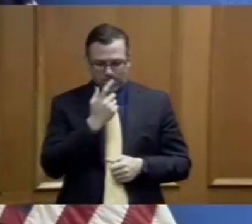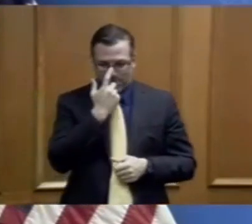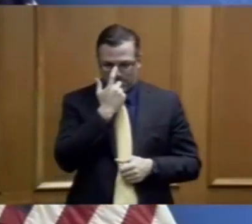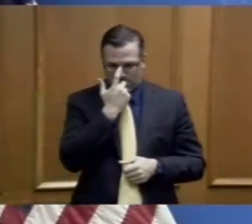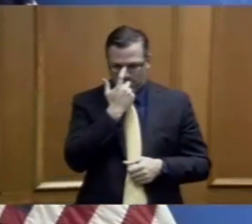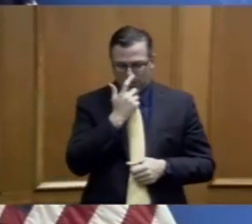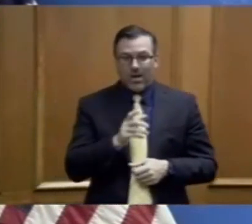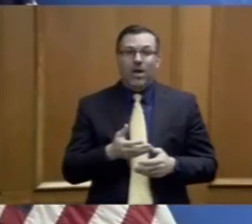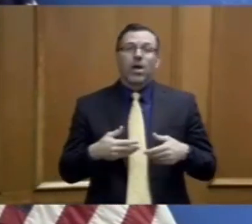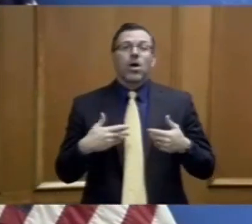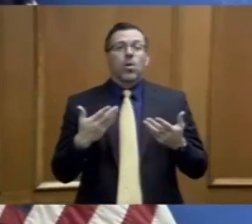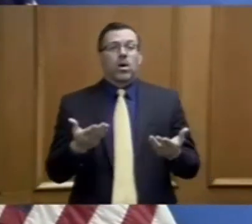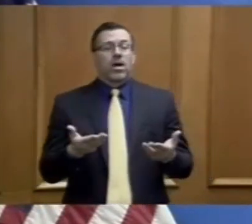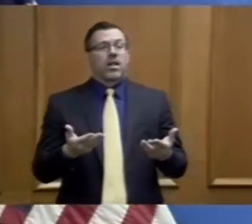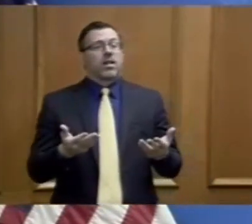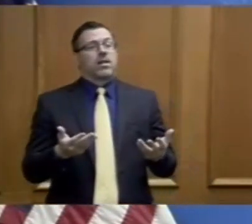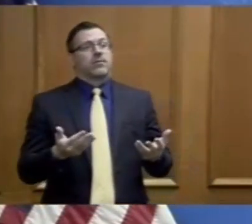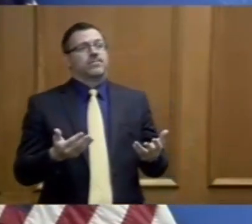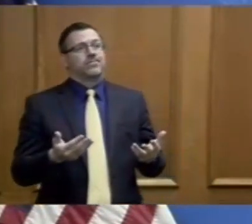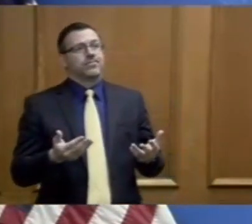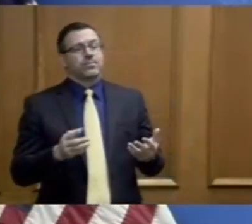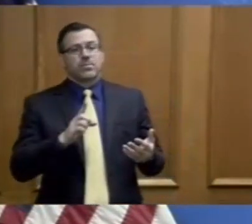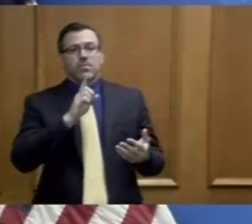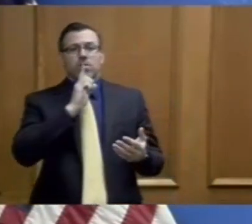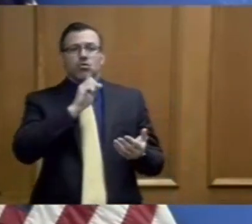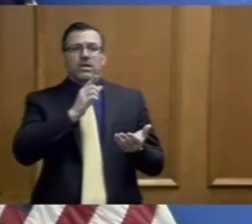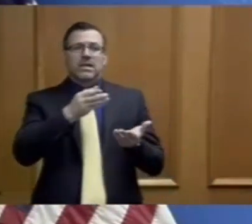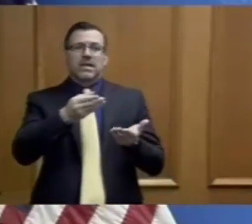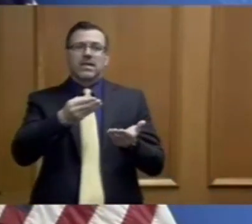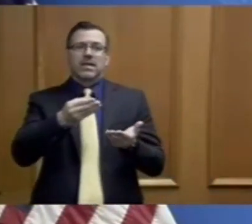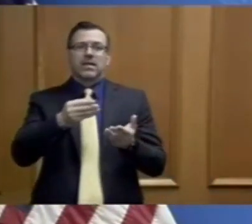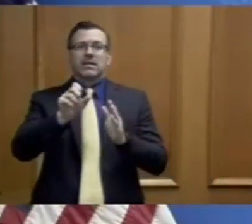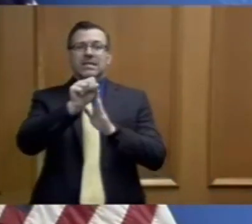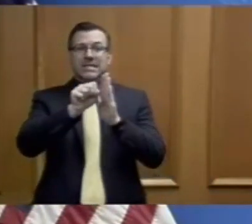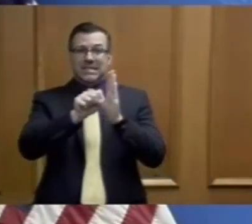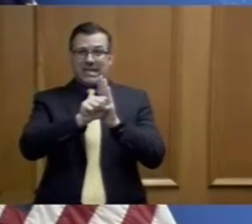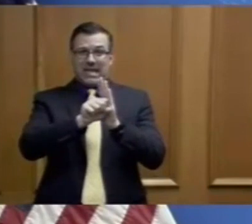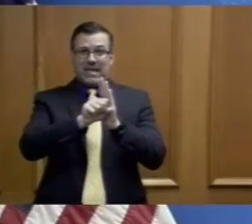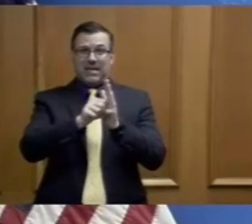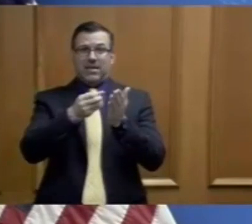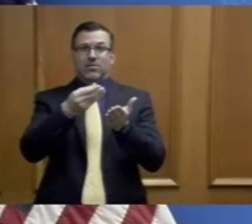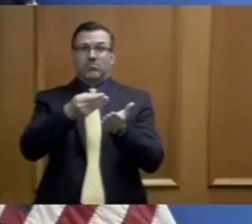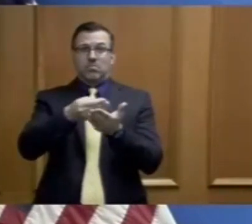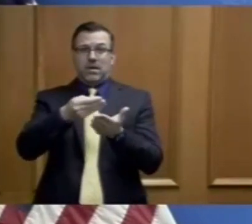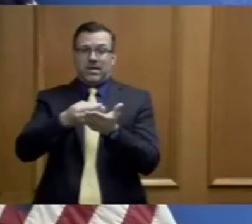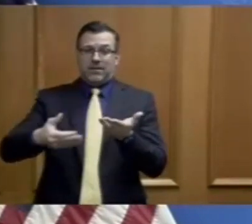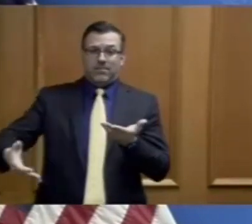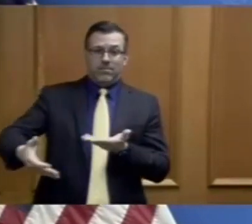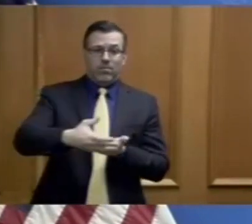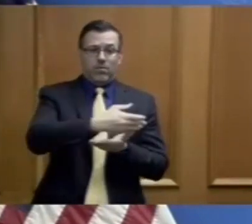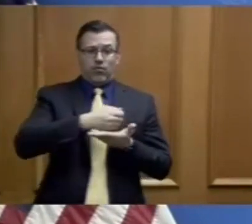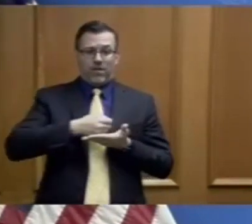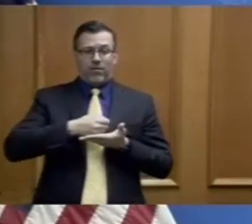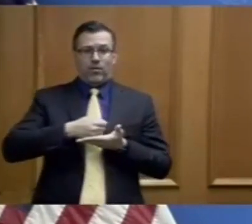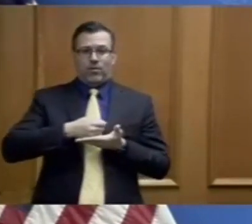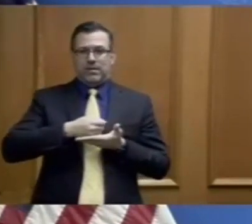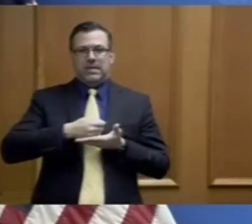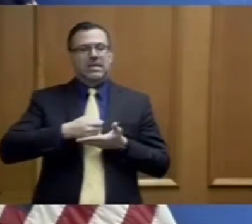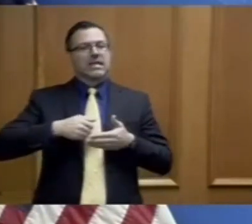real data from the revenues for the state are